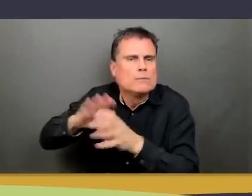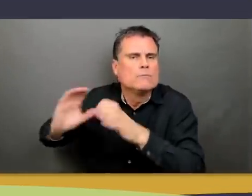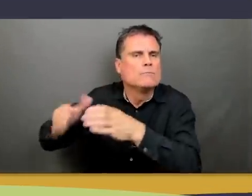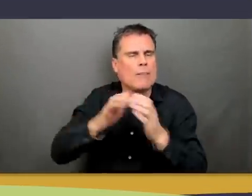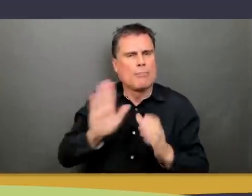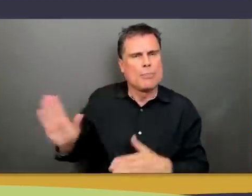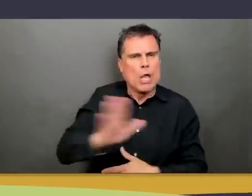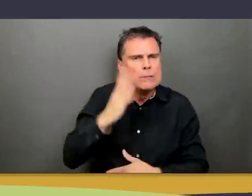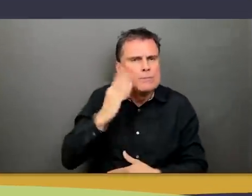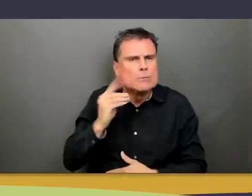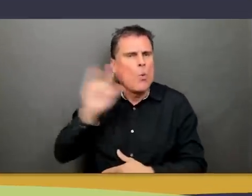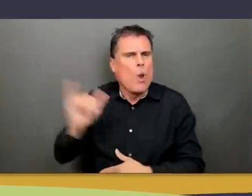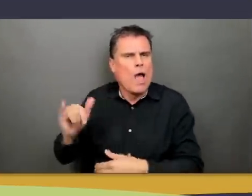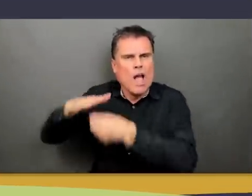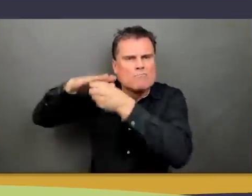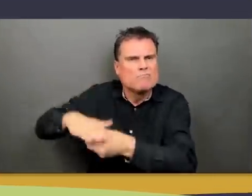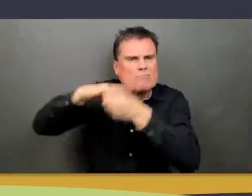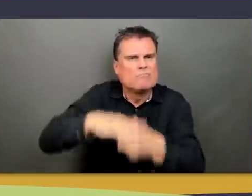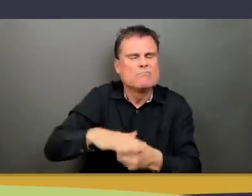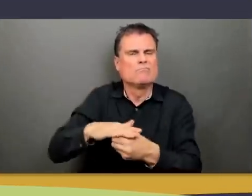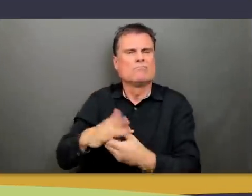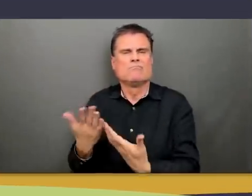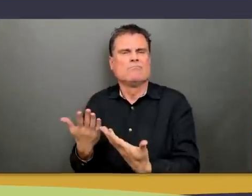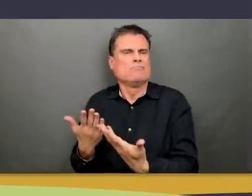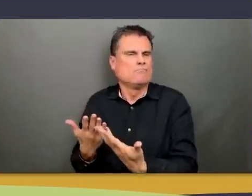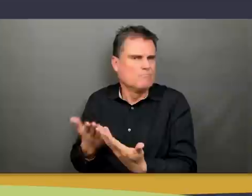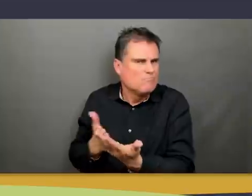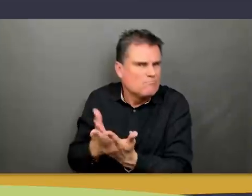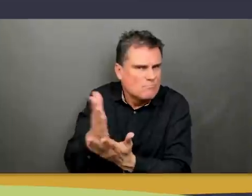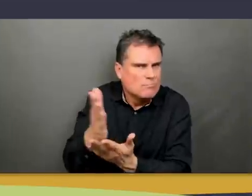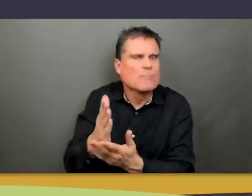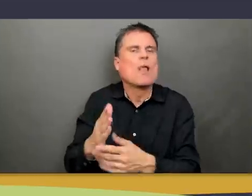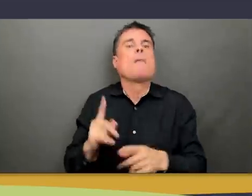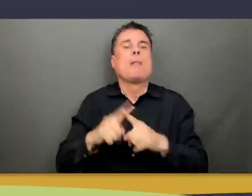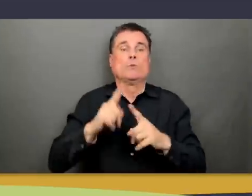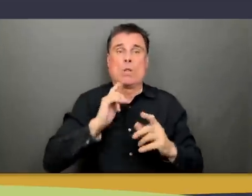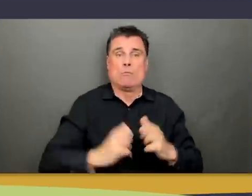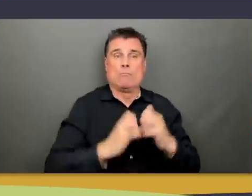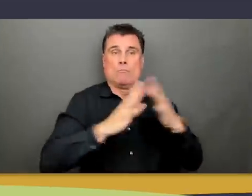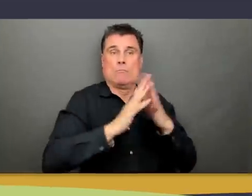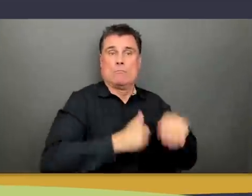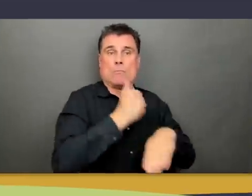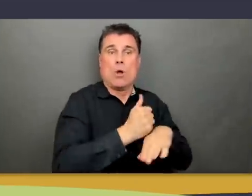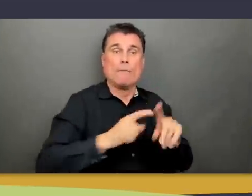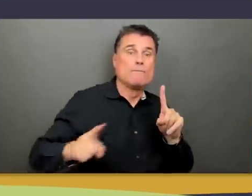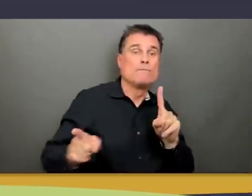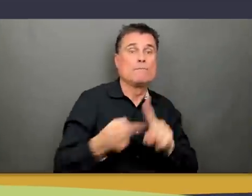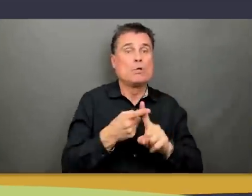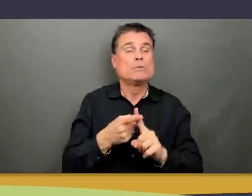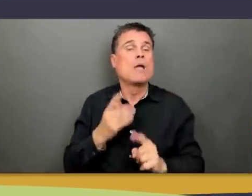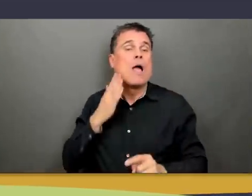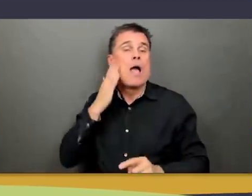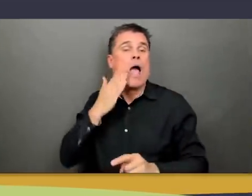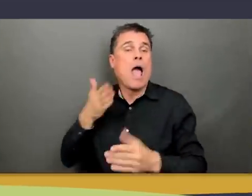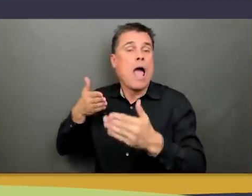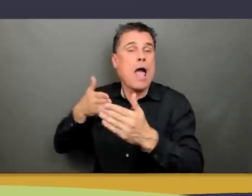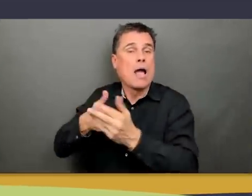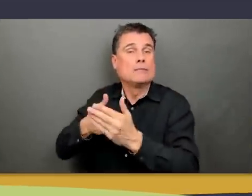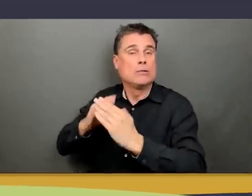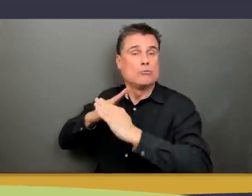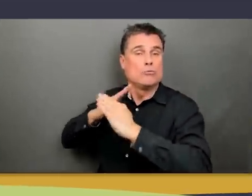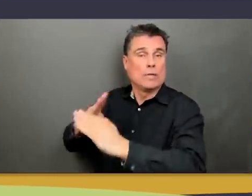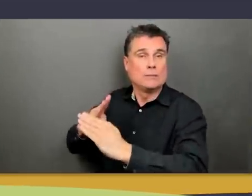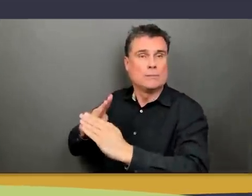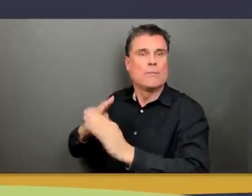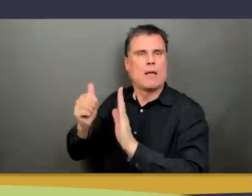commitment to combat racism across the province. Just this week, we launched a province-wide and anti-racism awareness